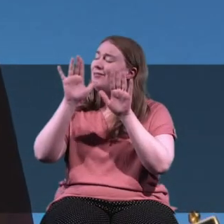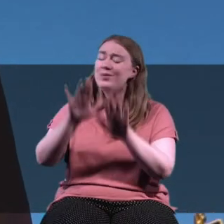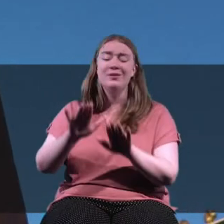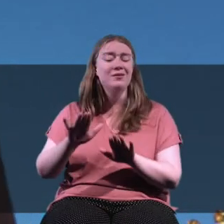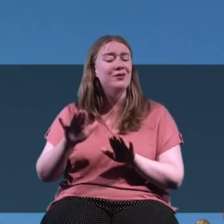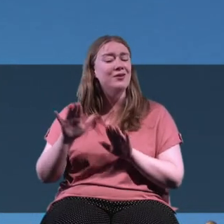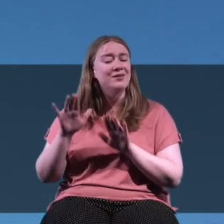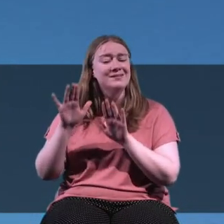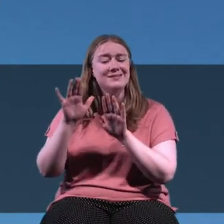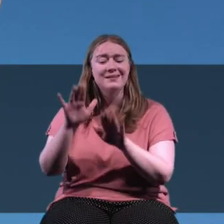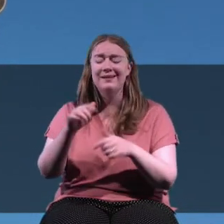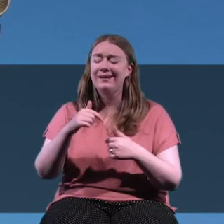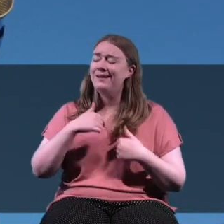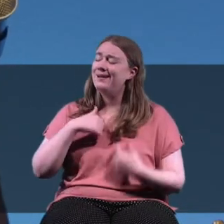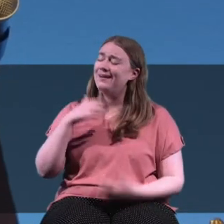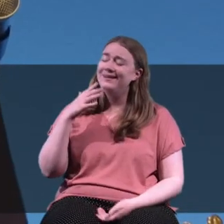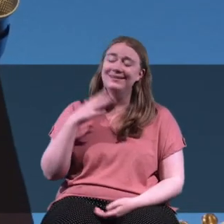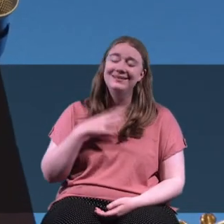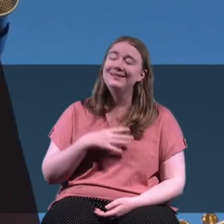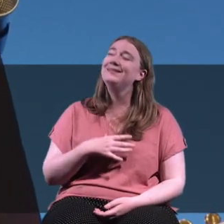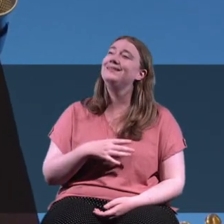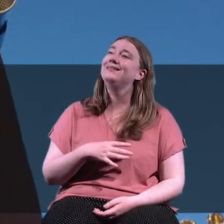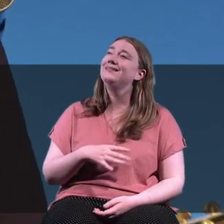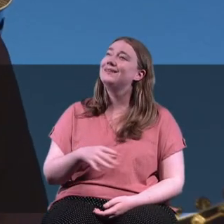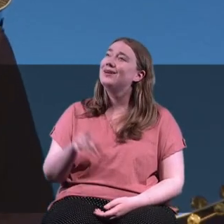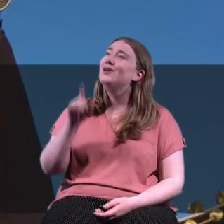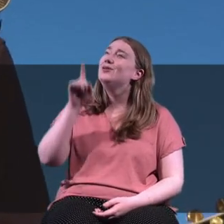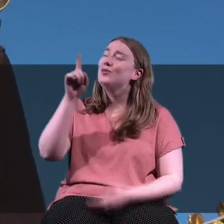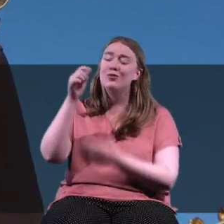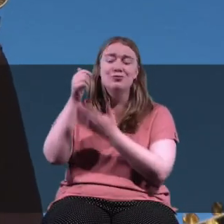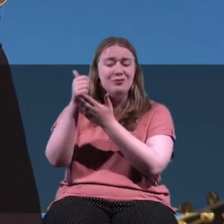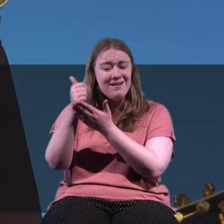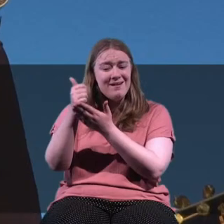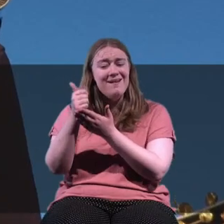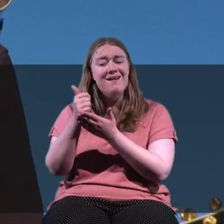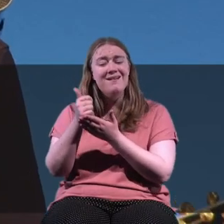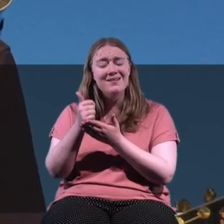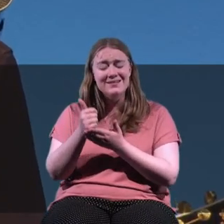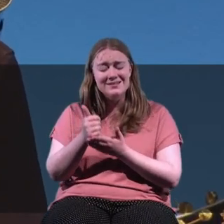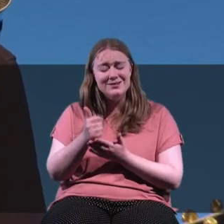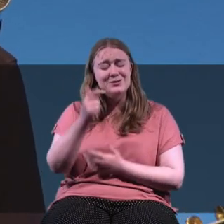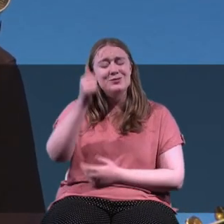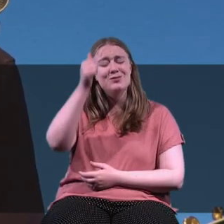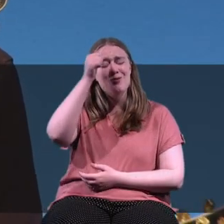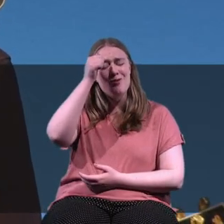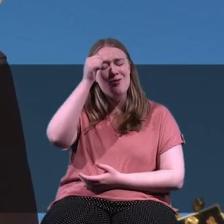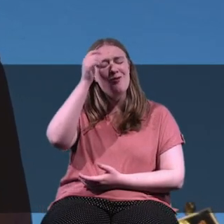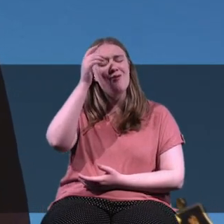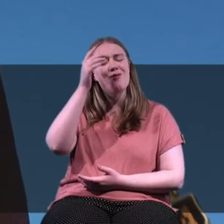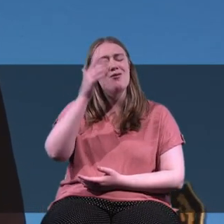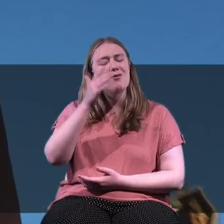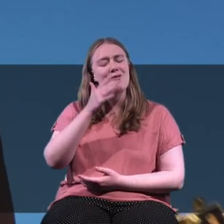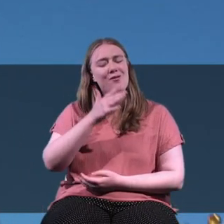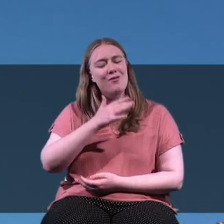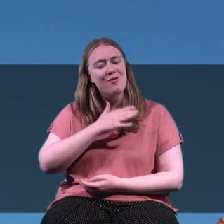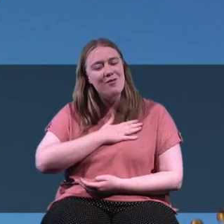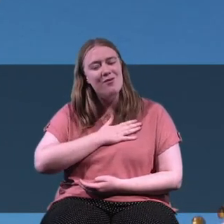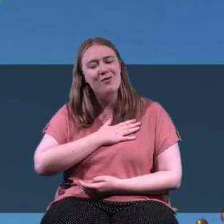mercy. How I need your grace to know.